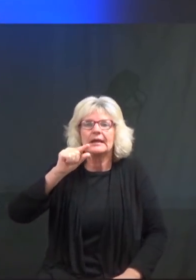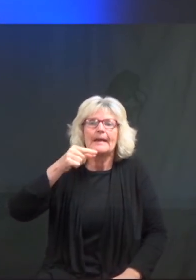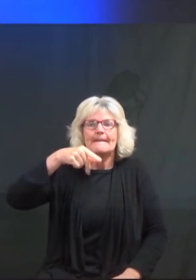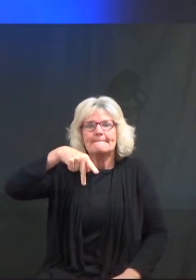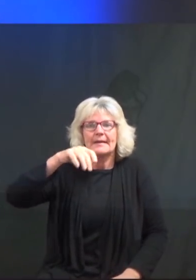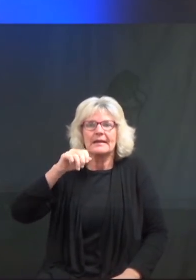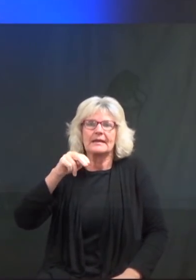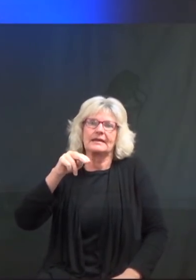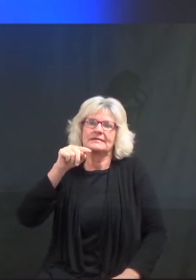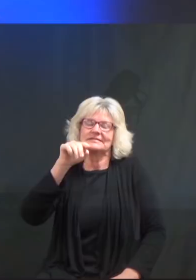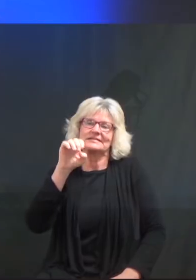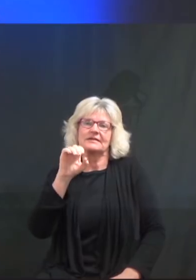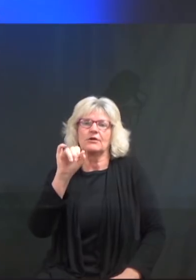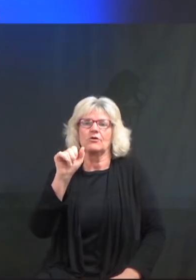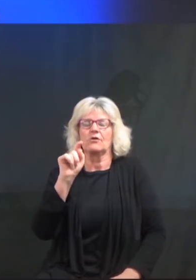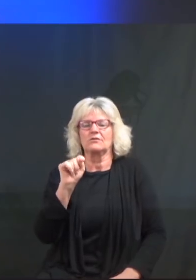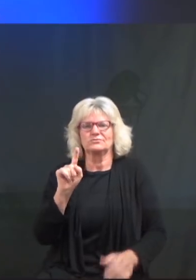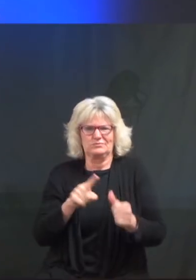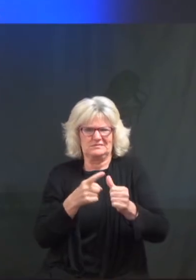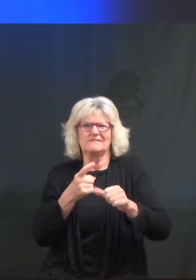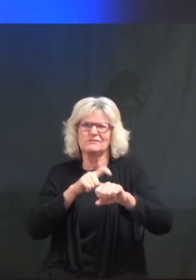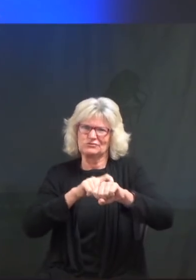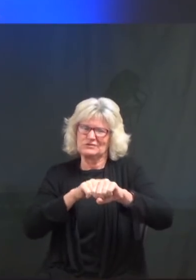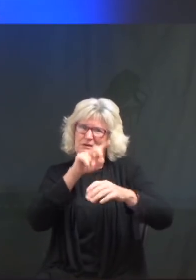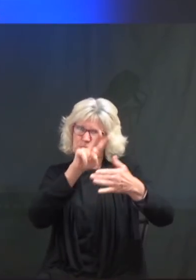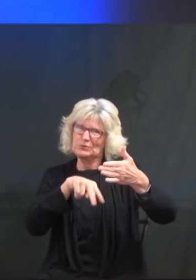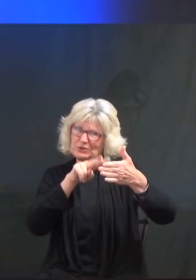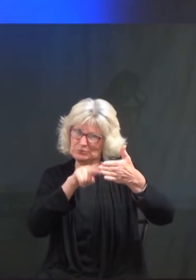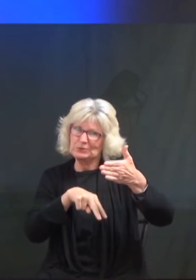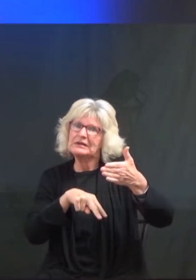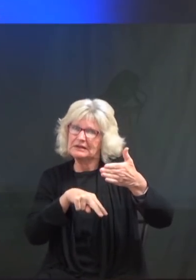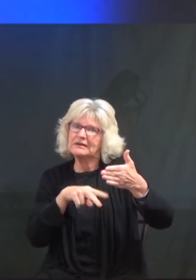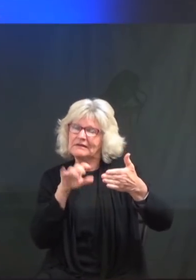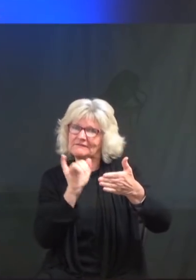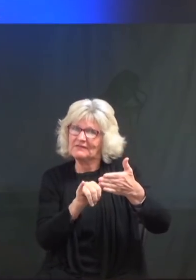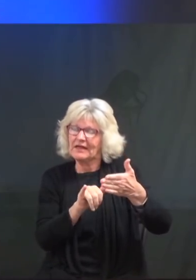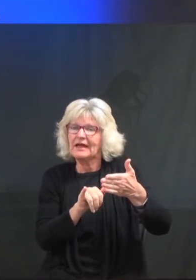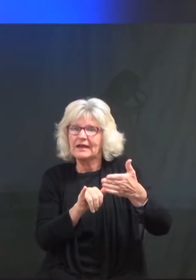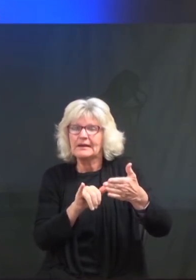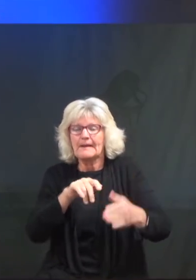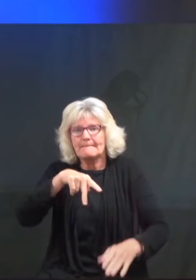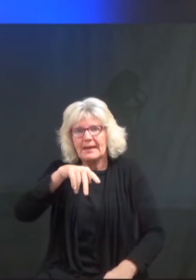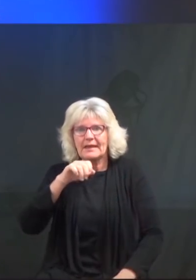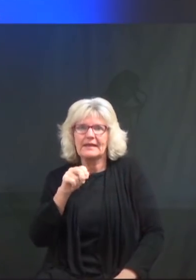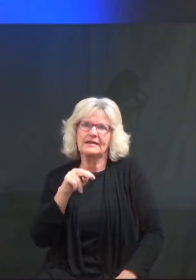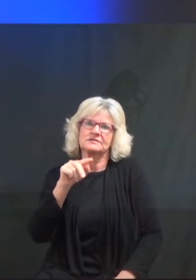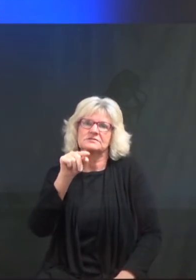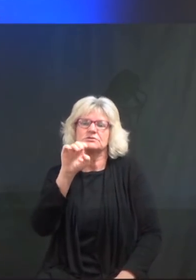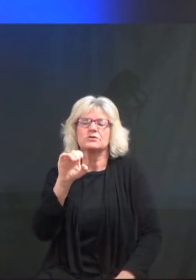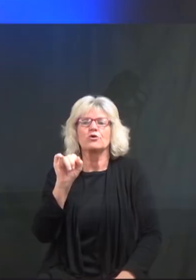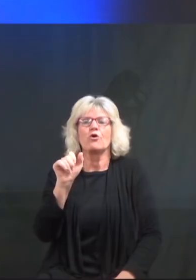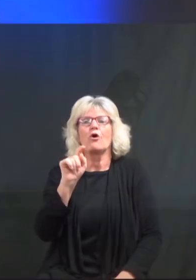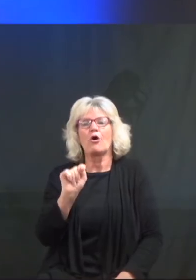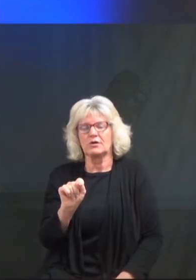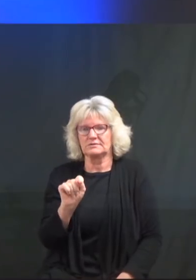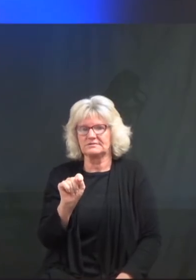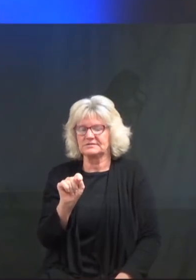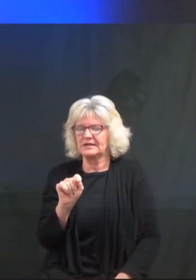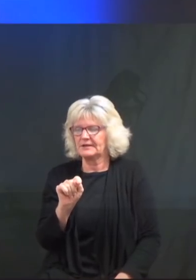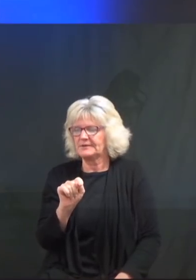read about Pentecost, the term used there. It was on this day that God gave birth to the